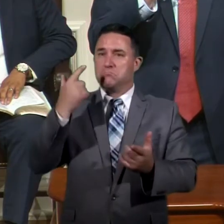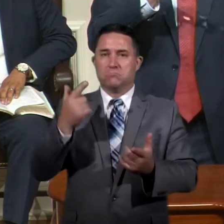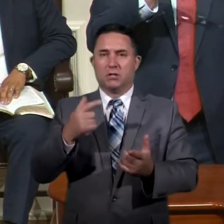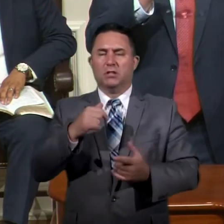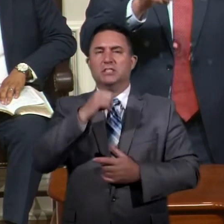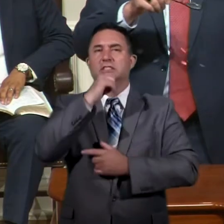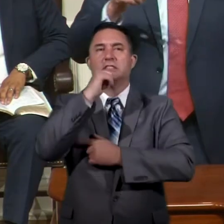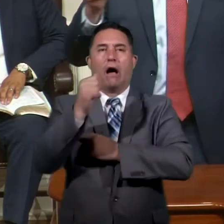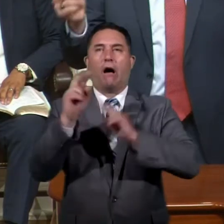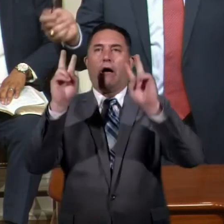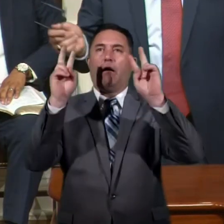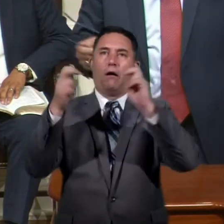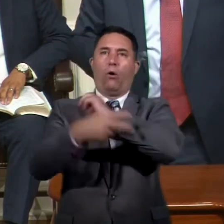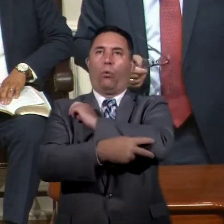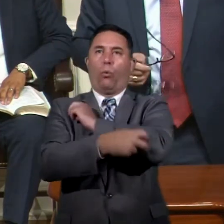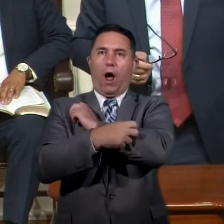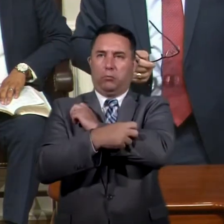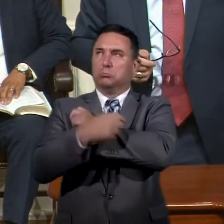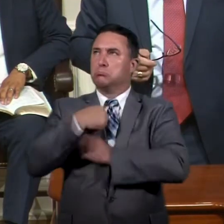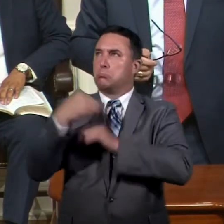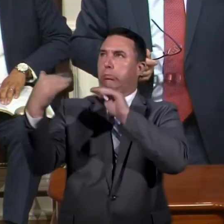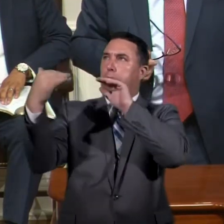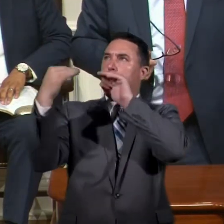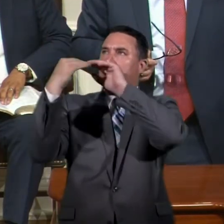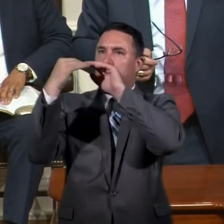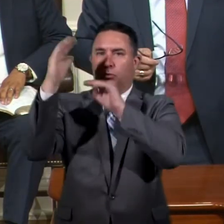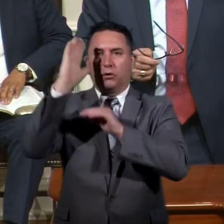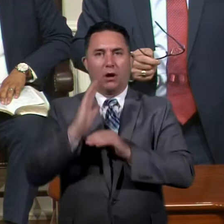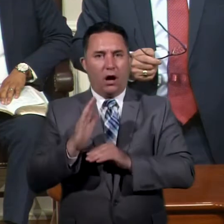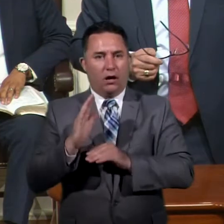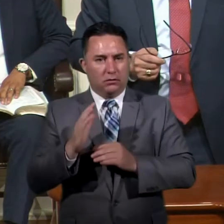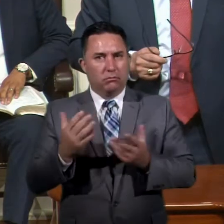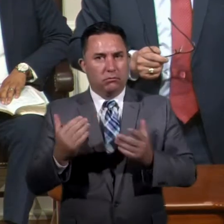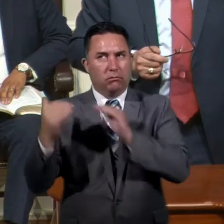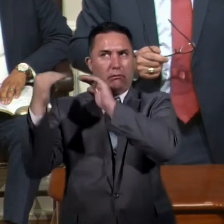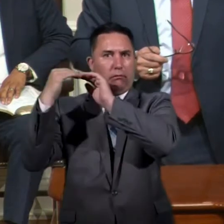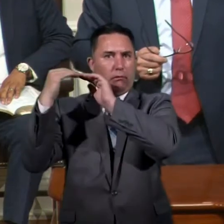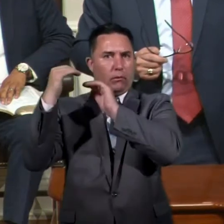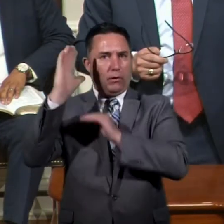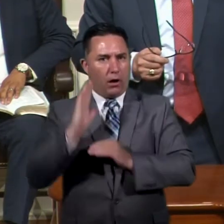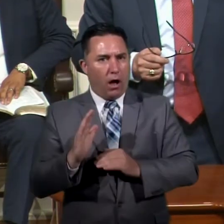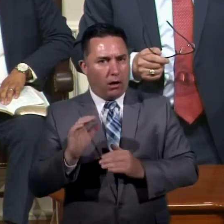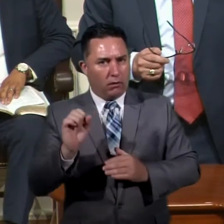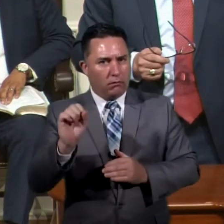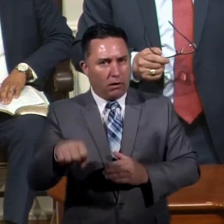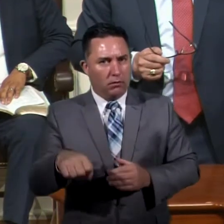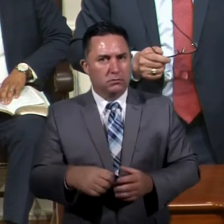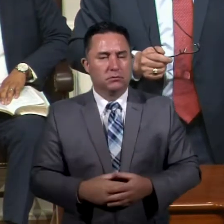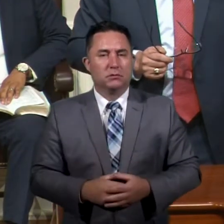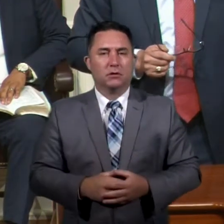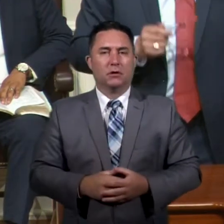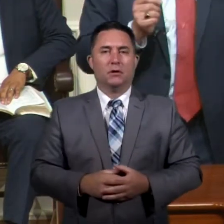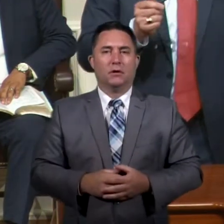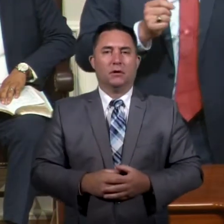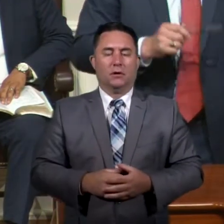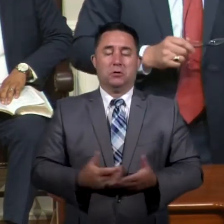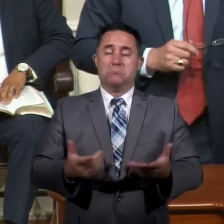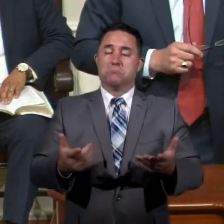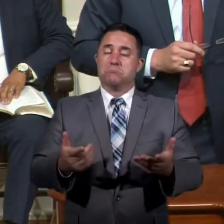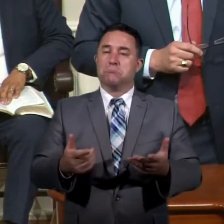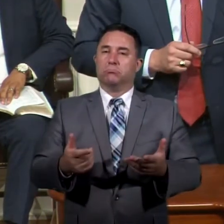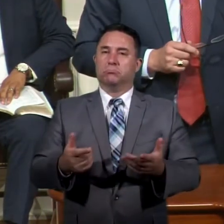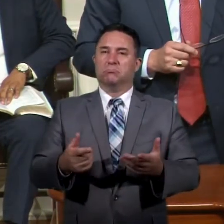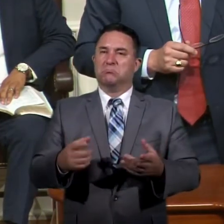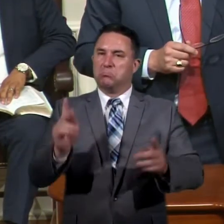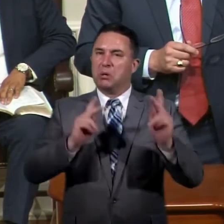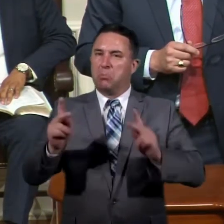He thought it not robbery to be equal with God. Él pensó sentir que no iba a ser igual que Dios. It's no wonder he's